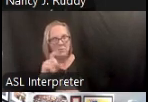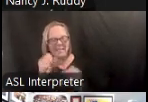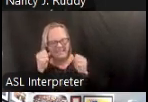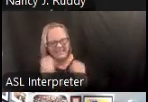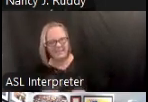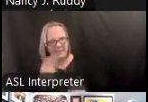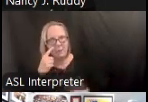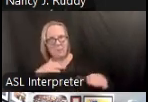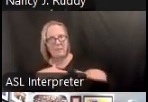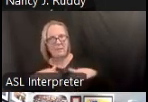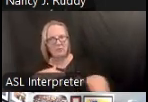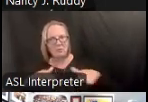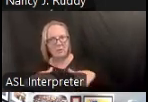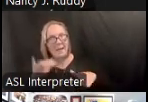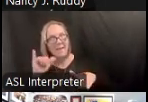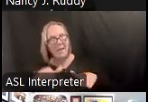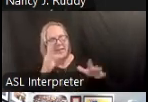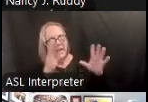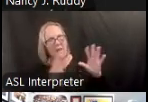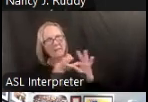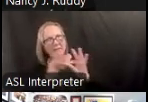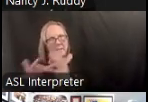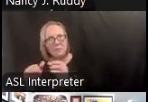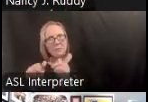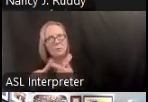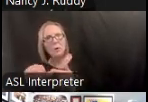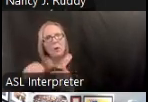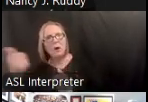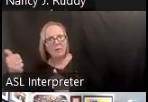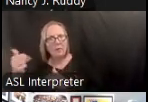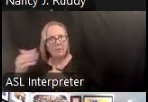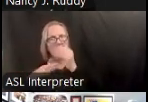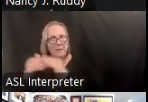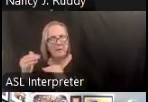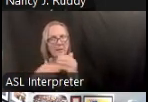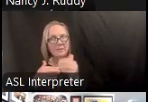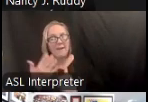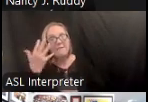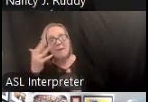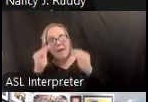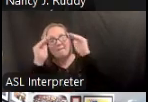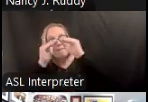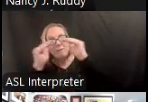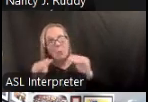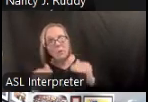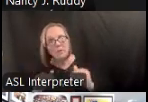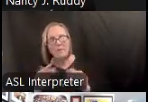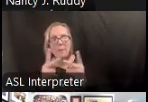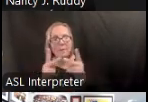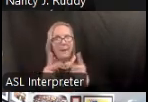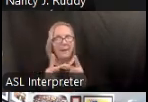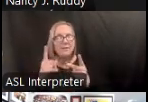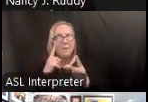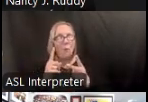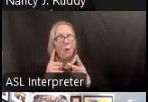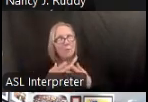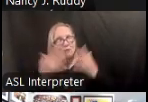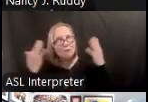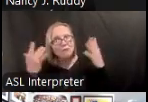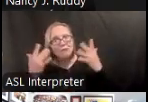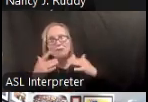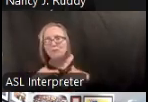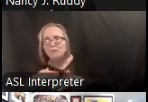other structures in our neighborhood. This podium base contains 5 floors of public amenities and 4 floors of